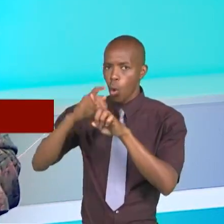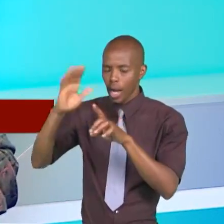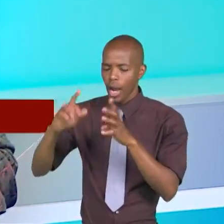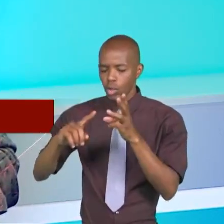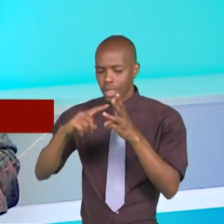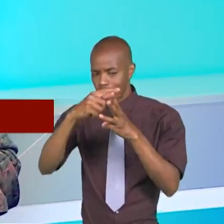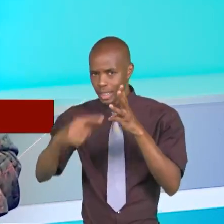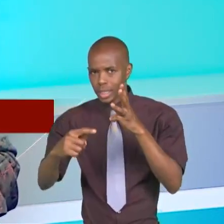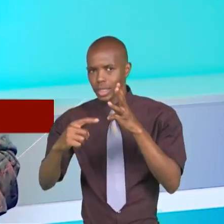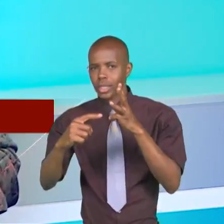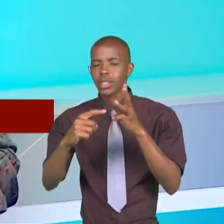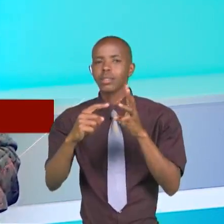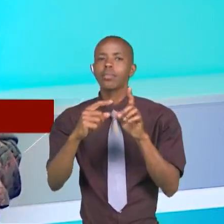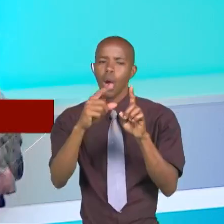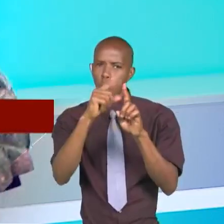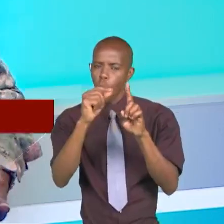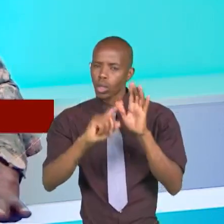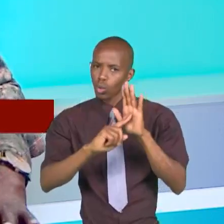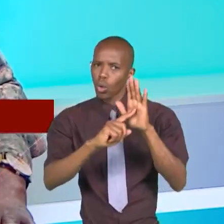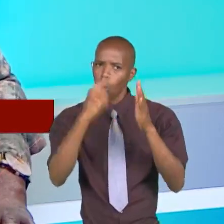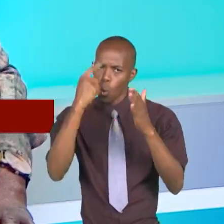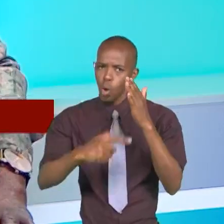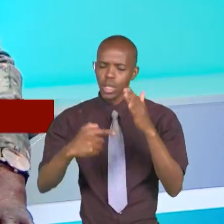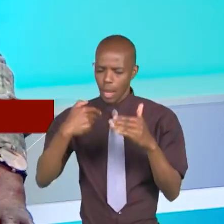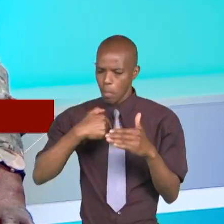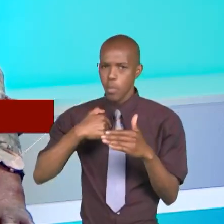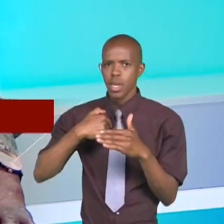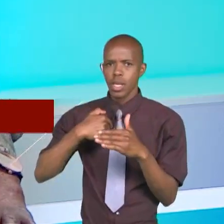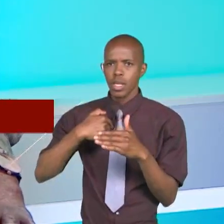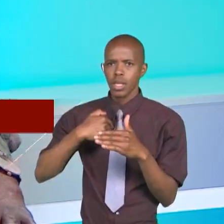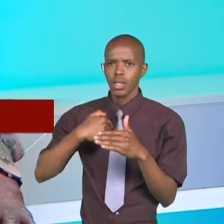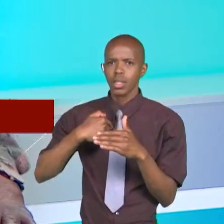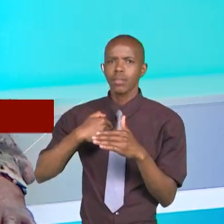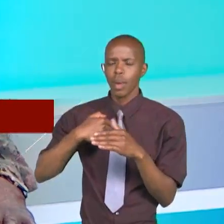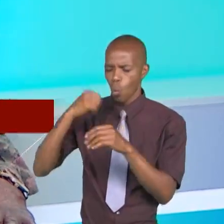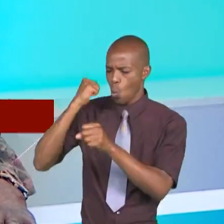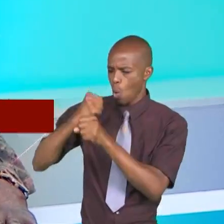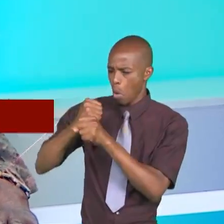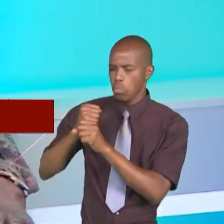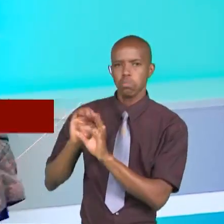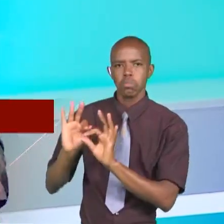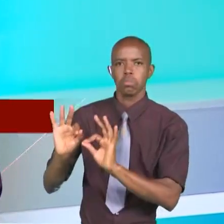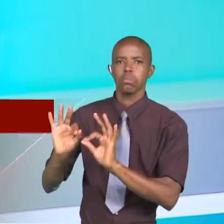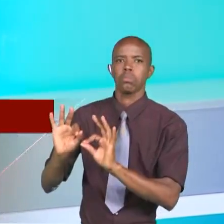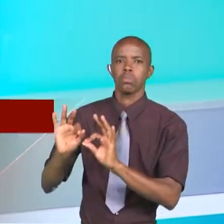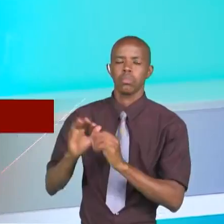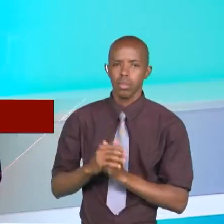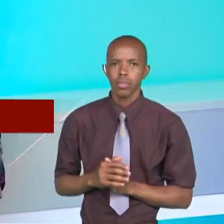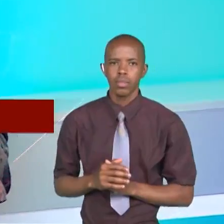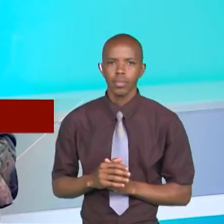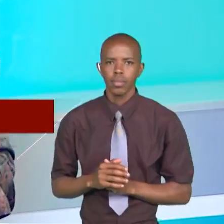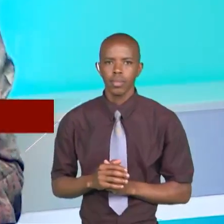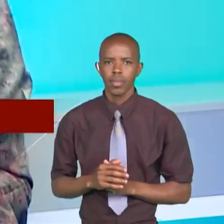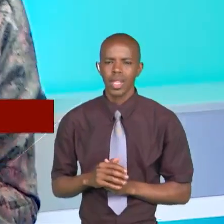statement from Wanjiku saying, I am doing it in protest. In